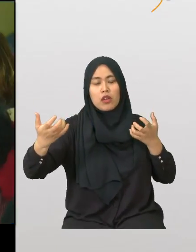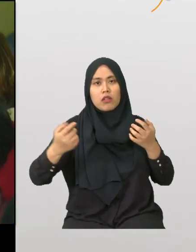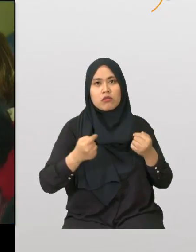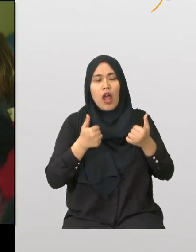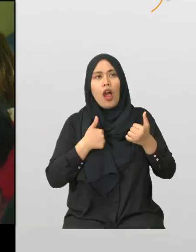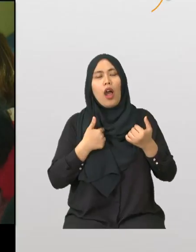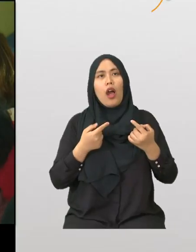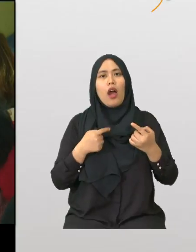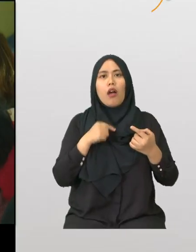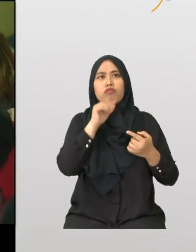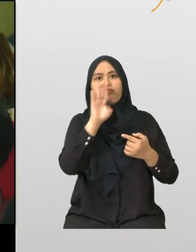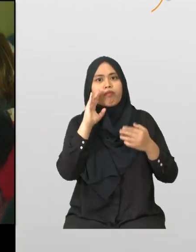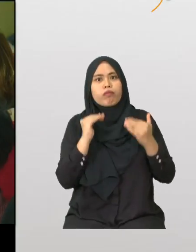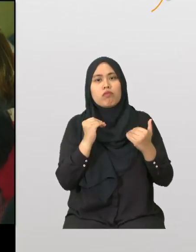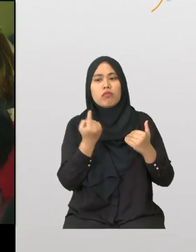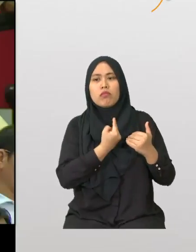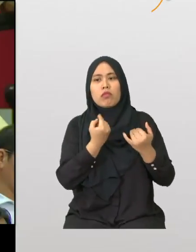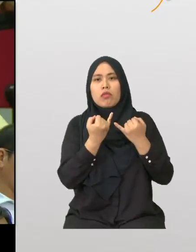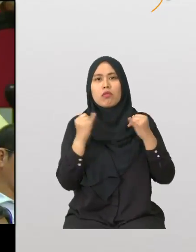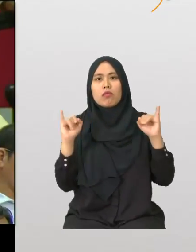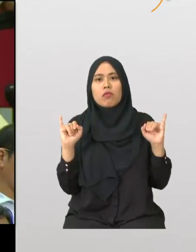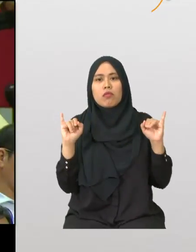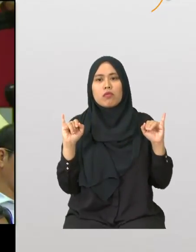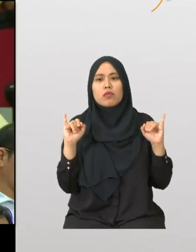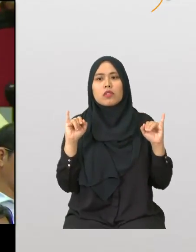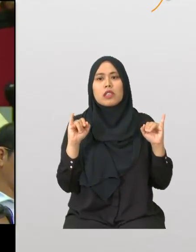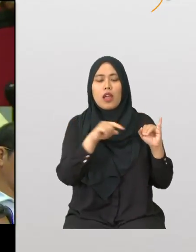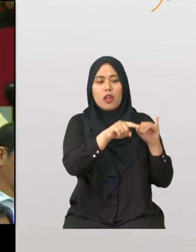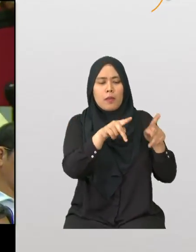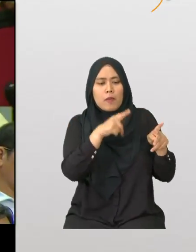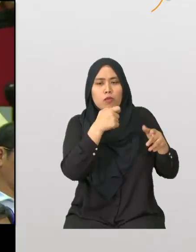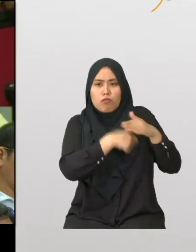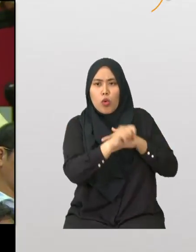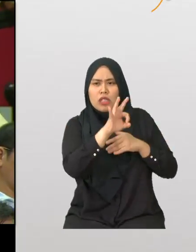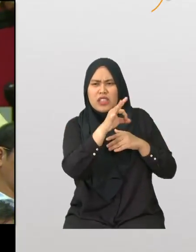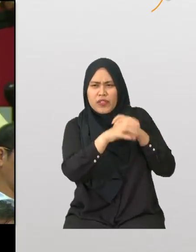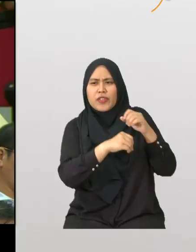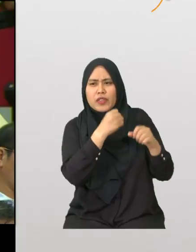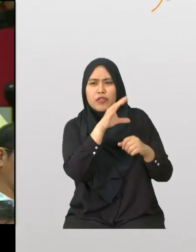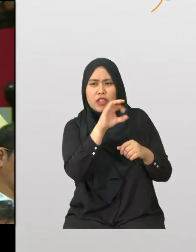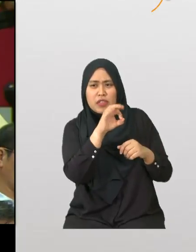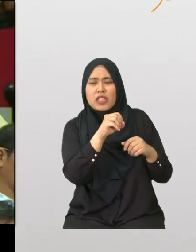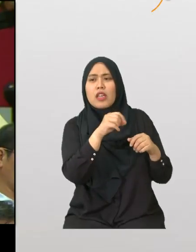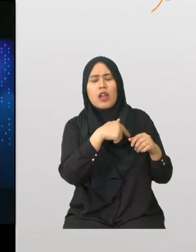For those born in the 50s, these were indelible, formative experiences that shaped them for